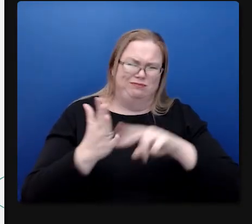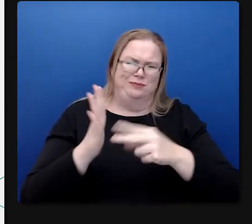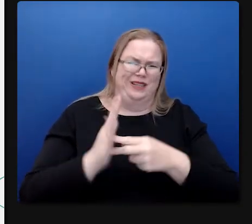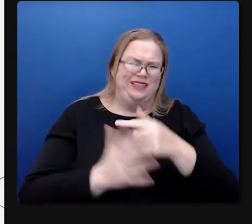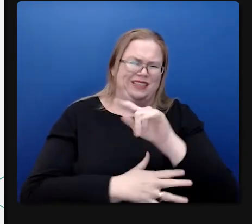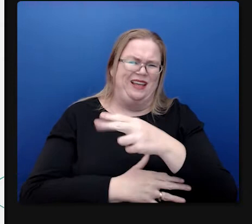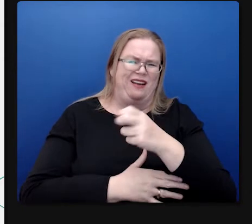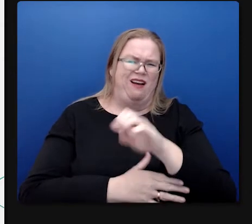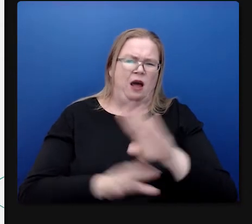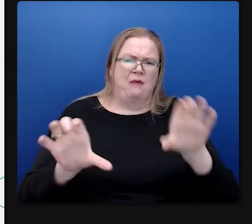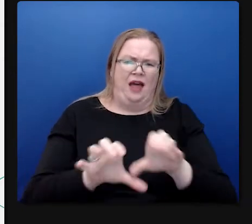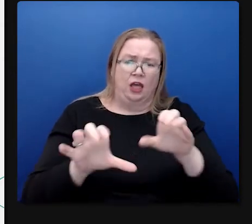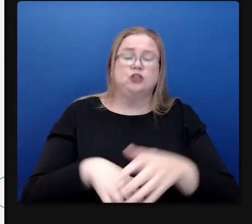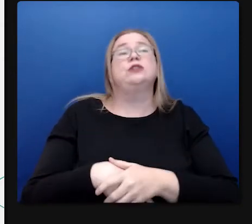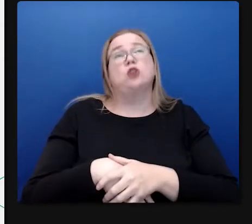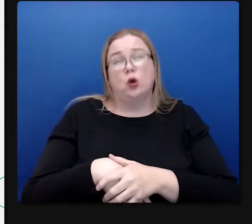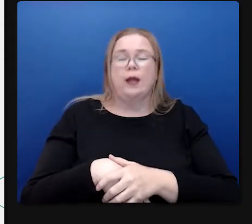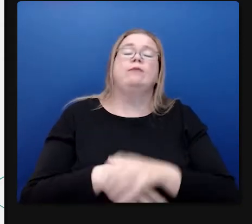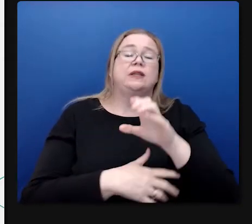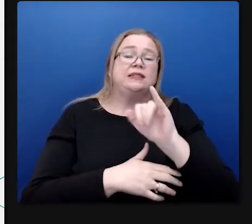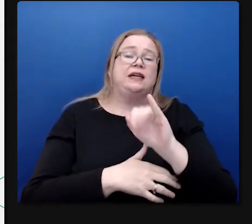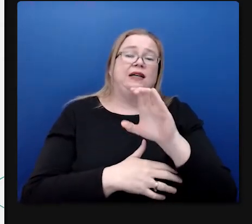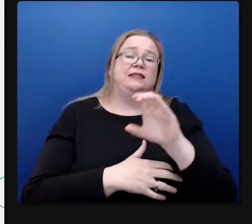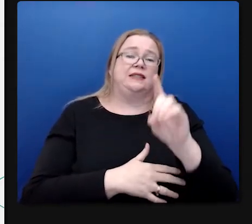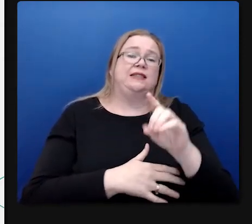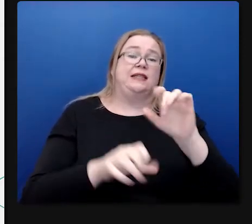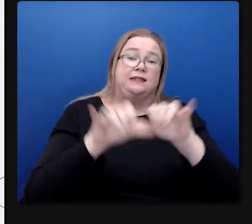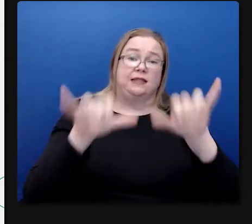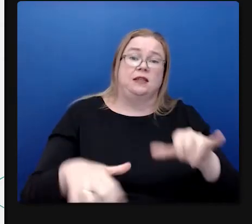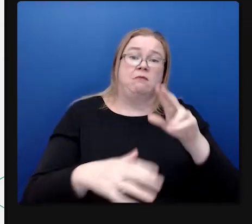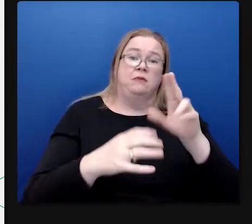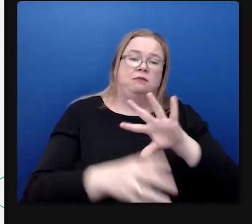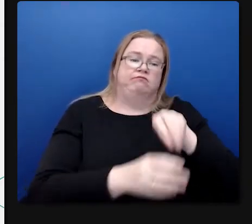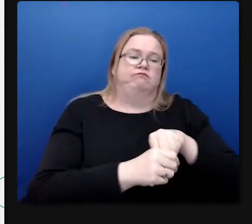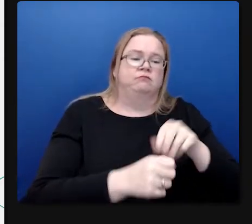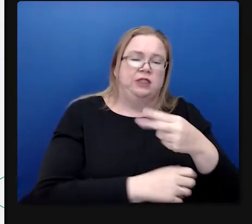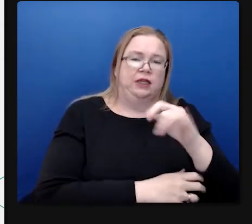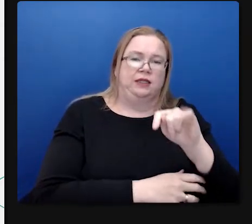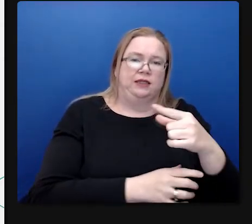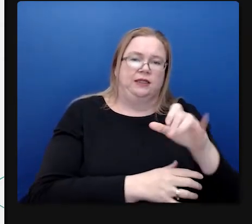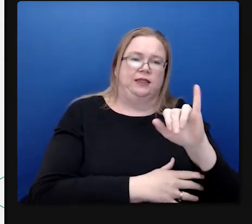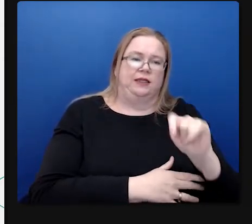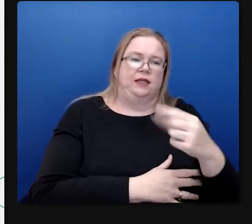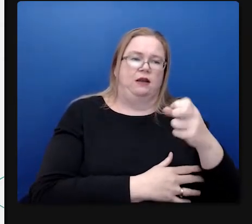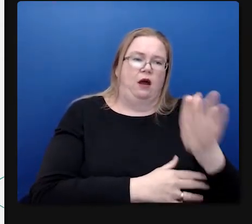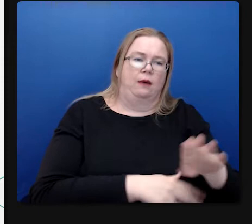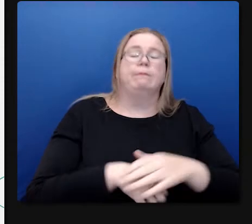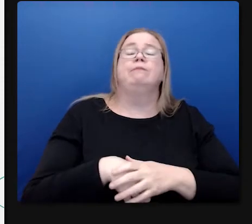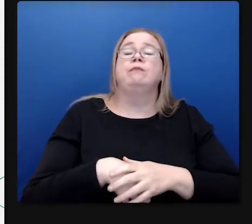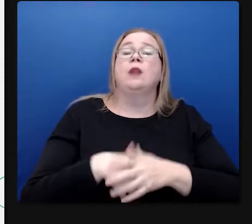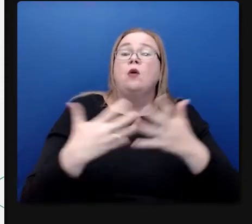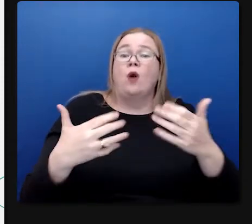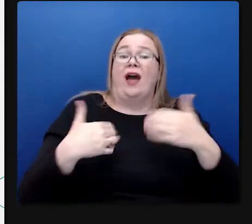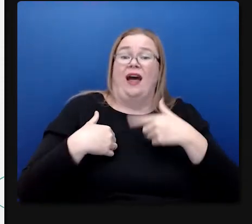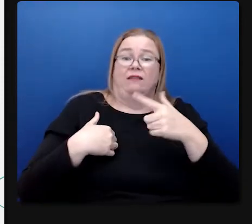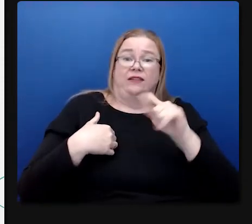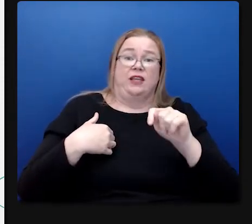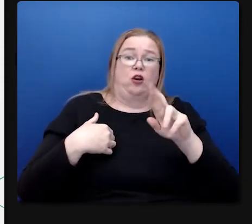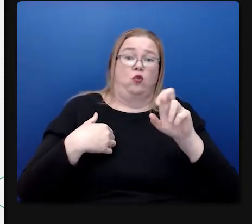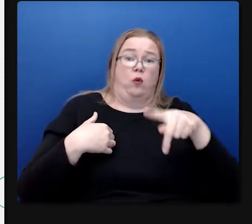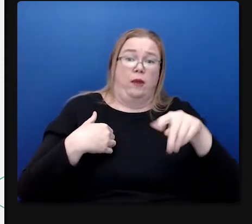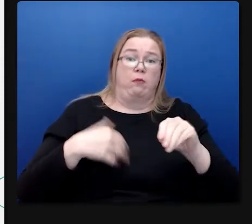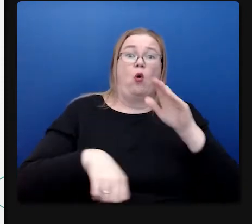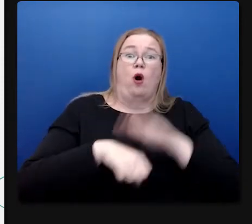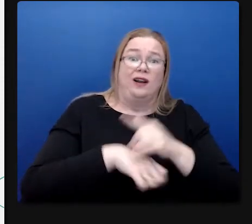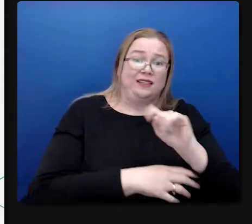GitHub Actions? GitHub Actions is a CI and CD system that's built into GitHub. If you have a Git repo that is